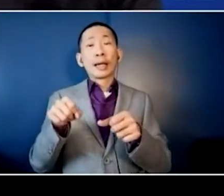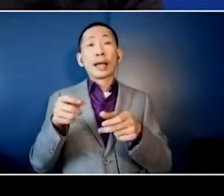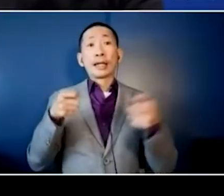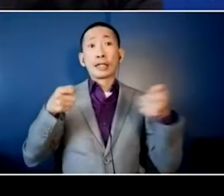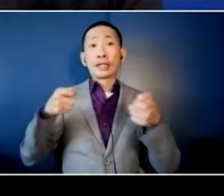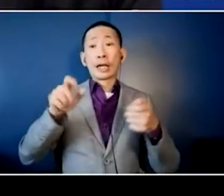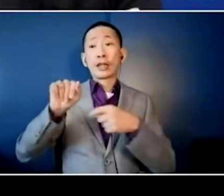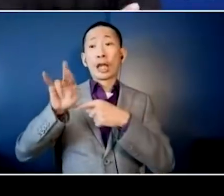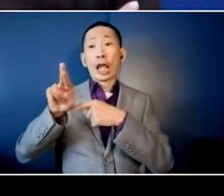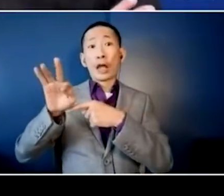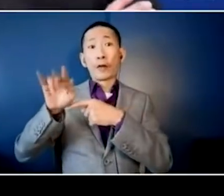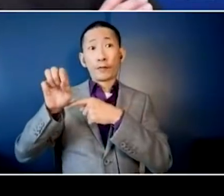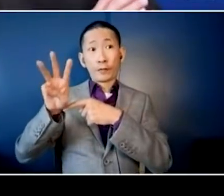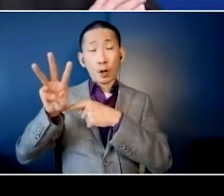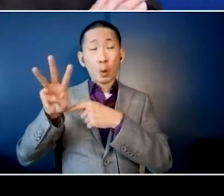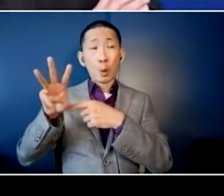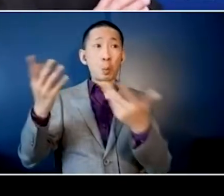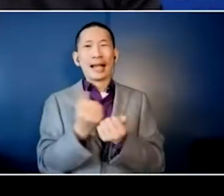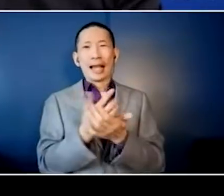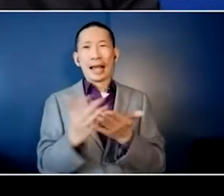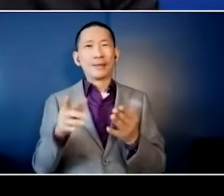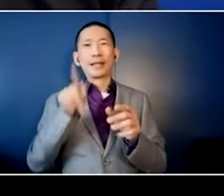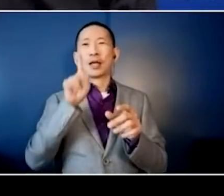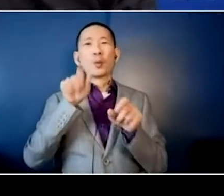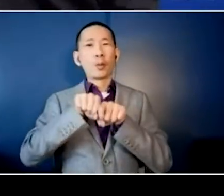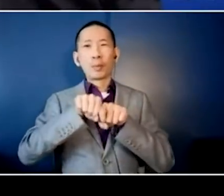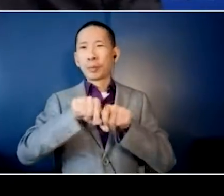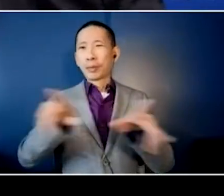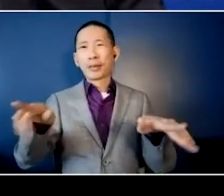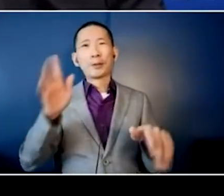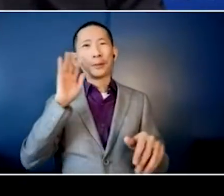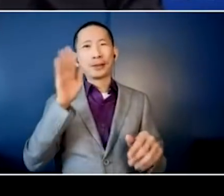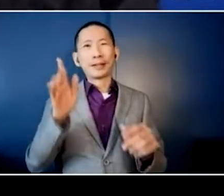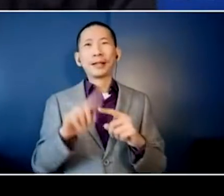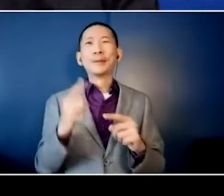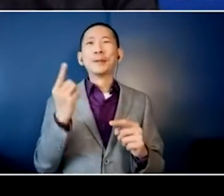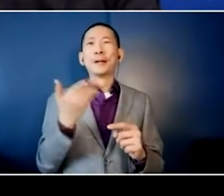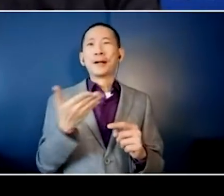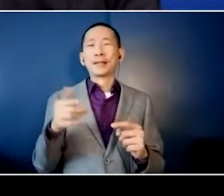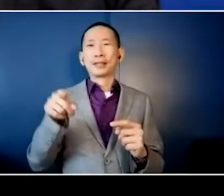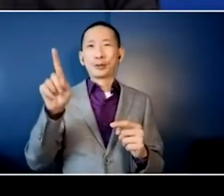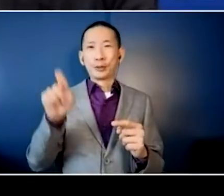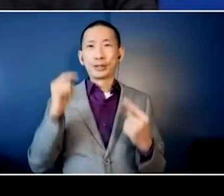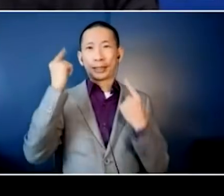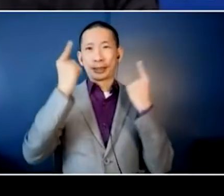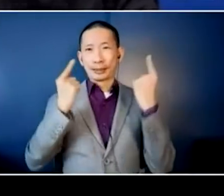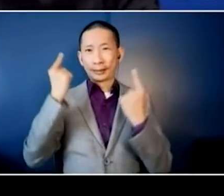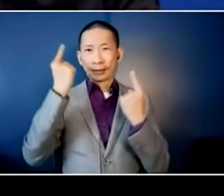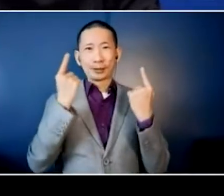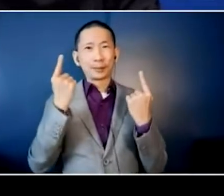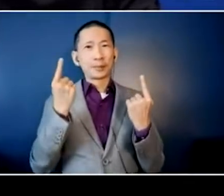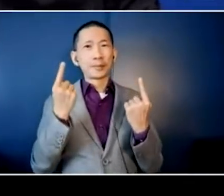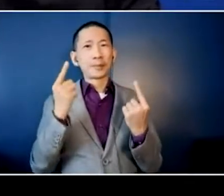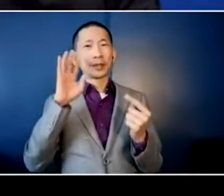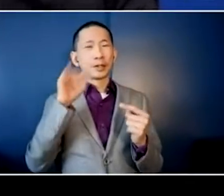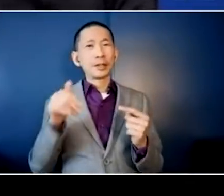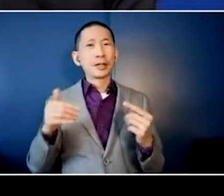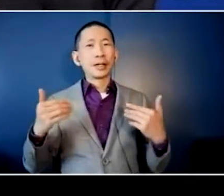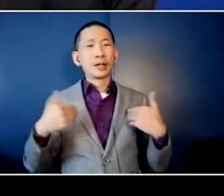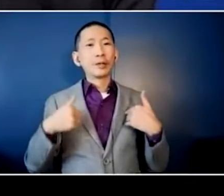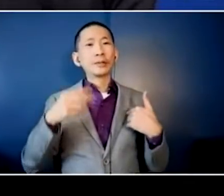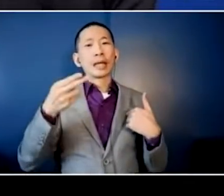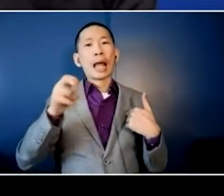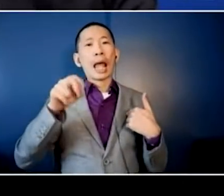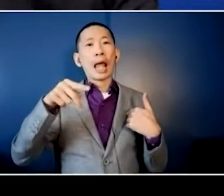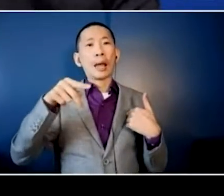other thing, and I'm making a suggestion, but one of the things that you should consider is, you know, there are these HEPA filters that